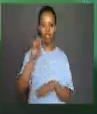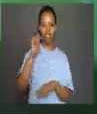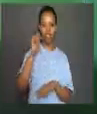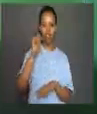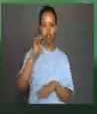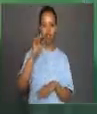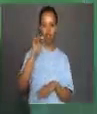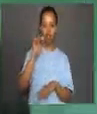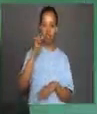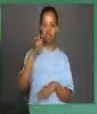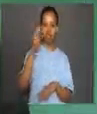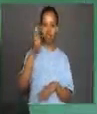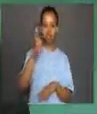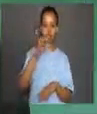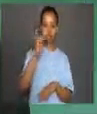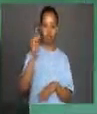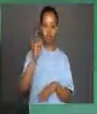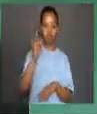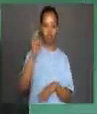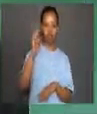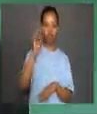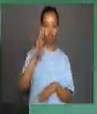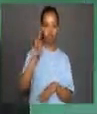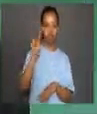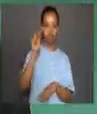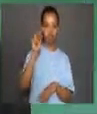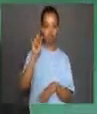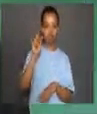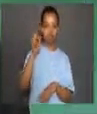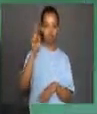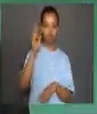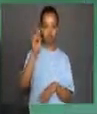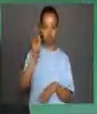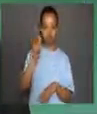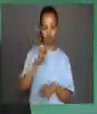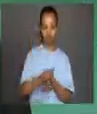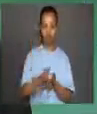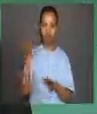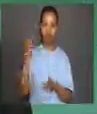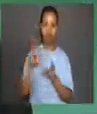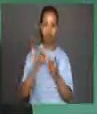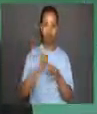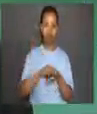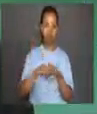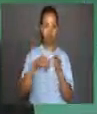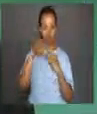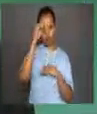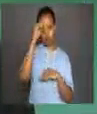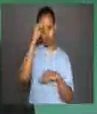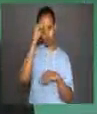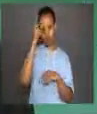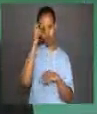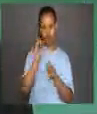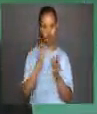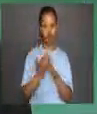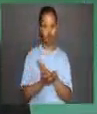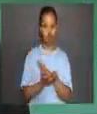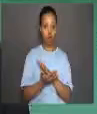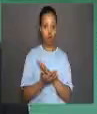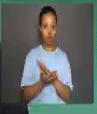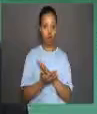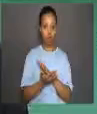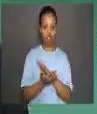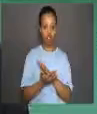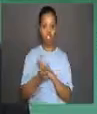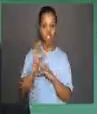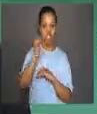and tundra. In our last lesson, we learned about the biomes of